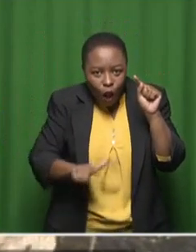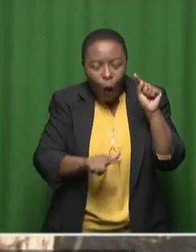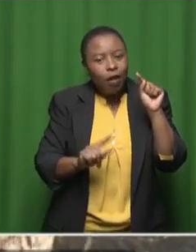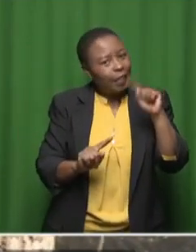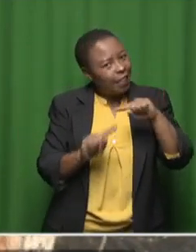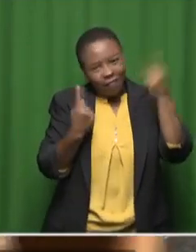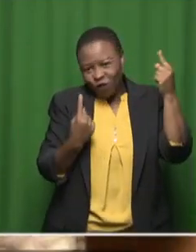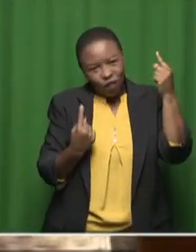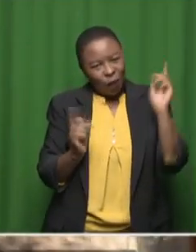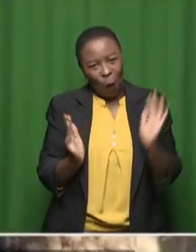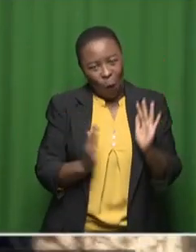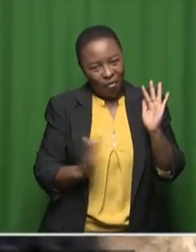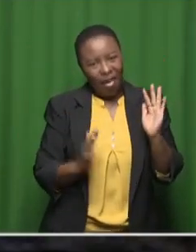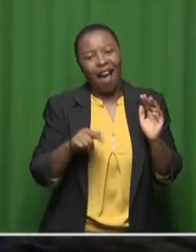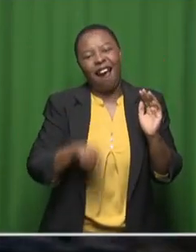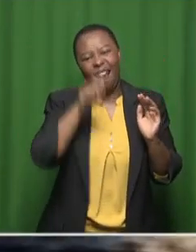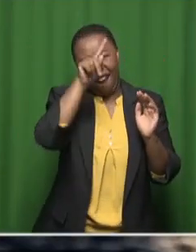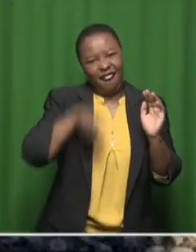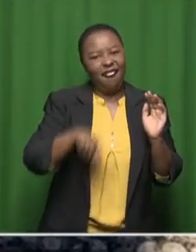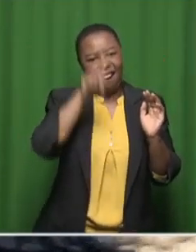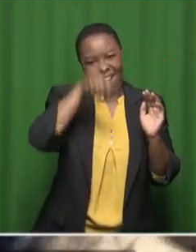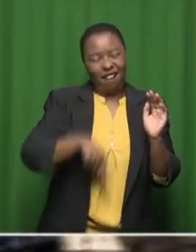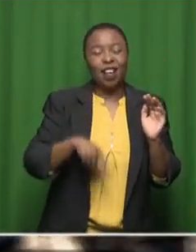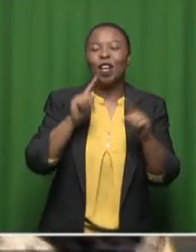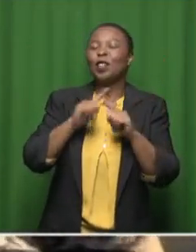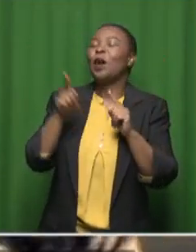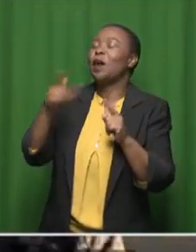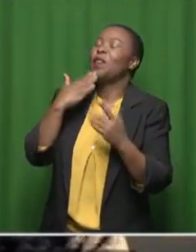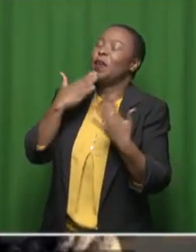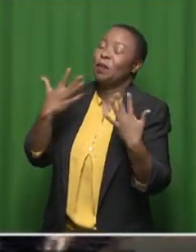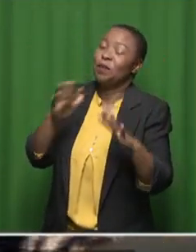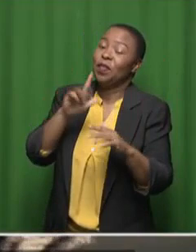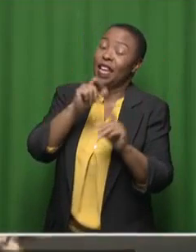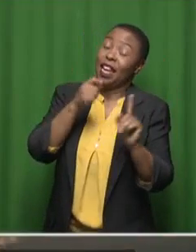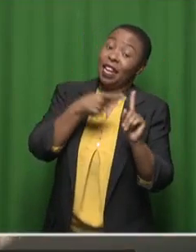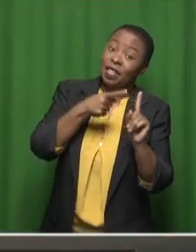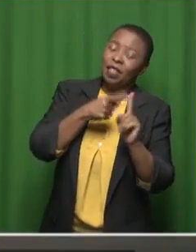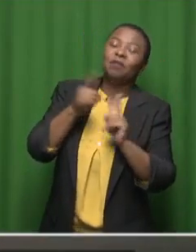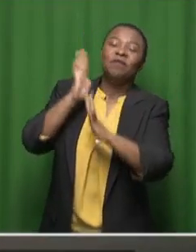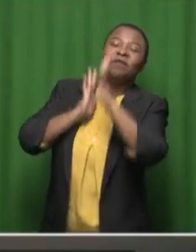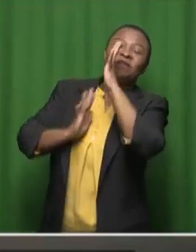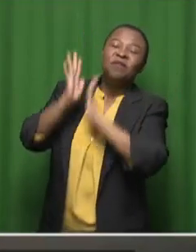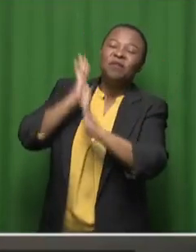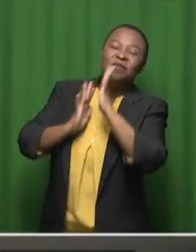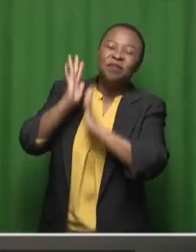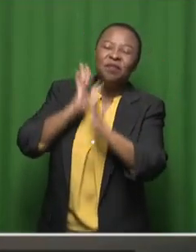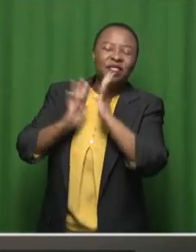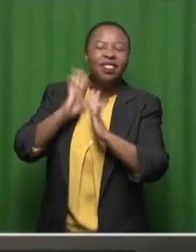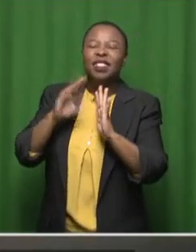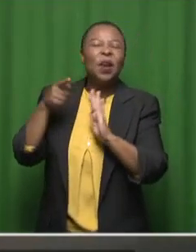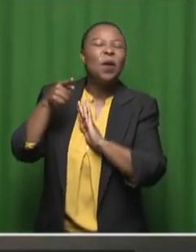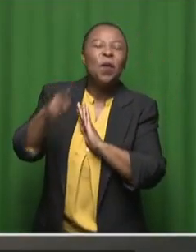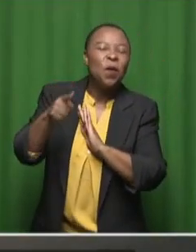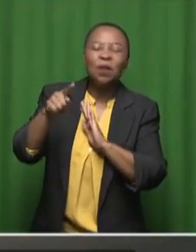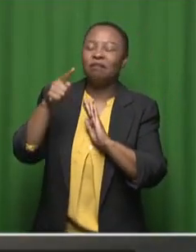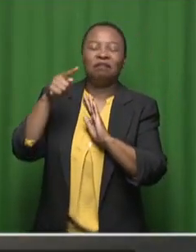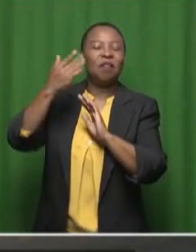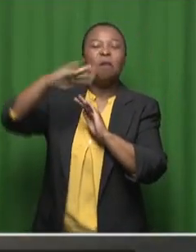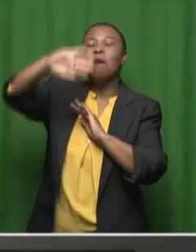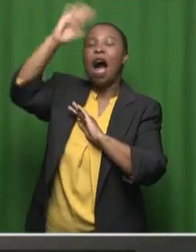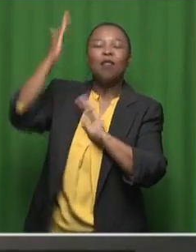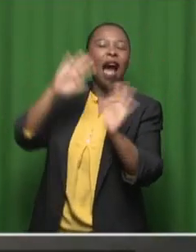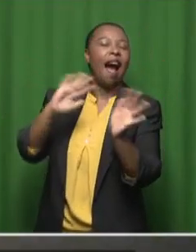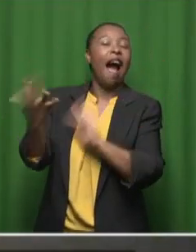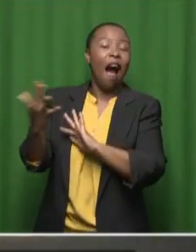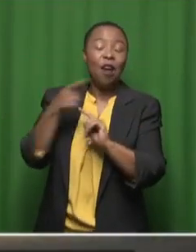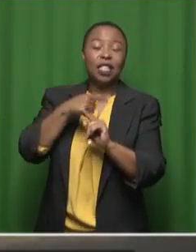Thank you very, very much. That was Colette van Aswegen of Table Mountain Aerial Cableway, giving us all the details about how to get up this mountain. And that wind she's